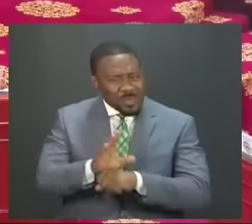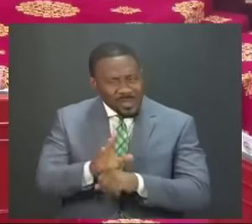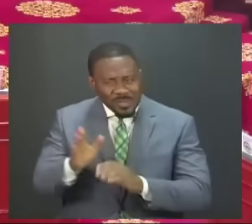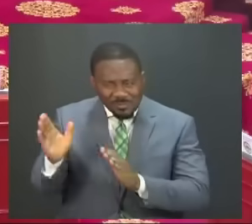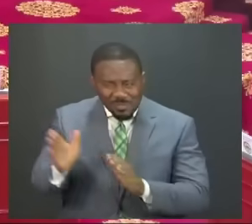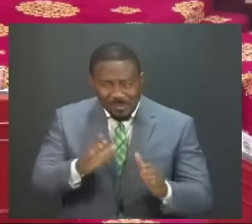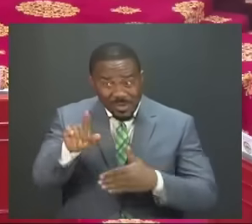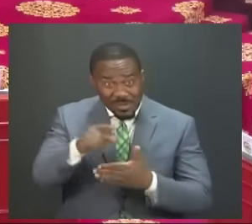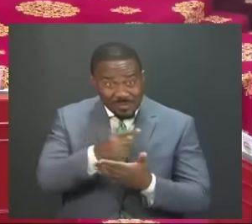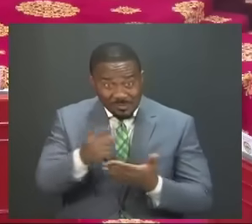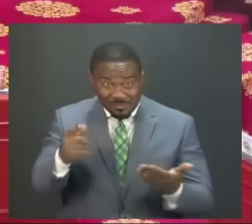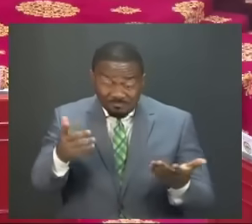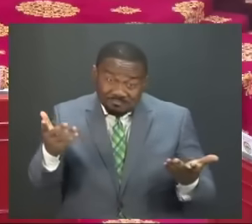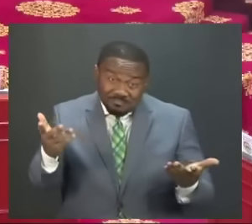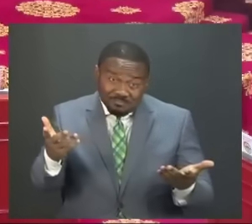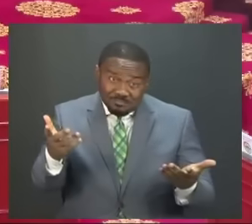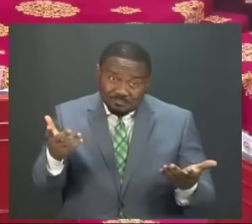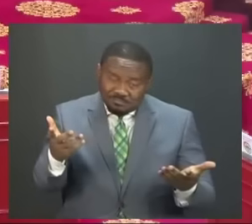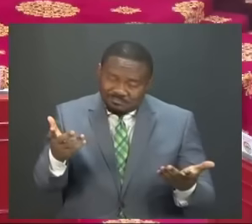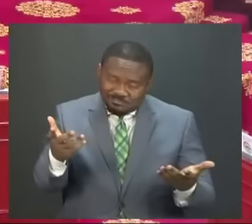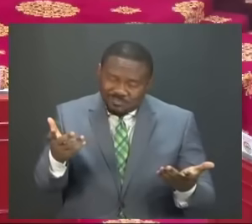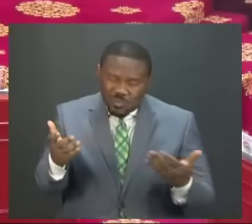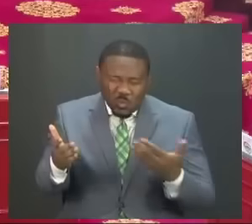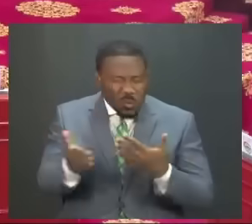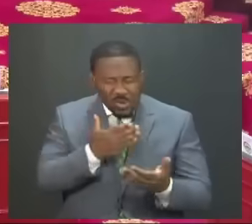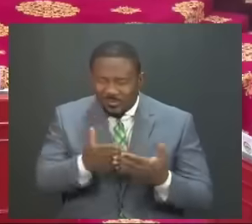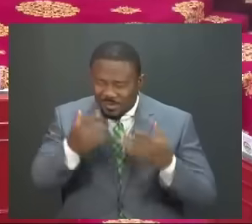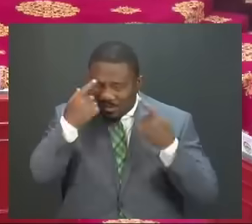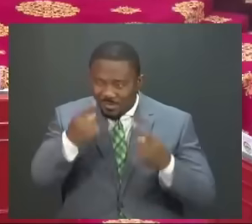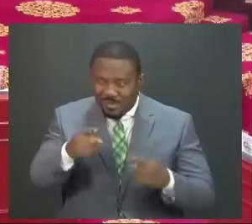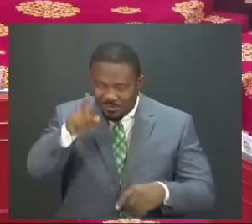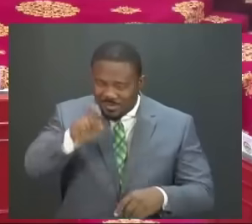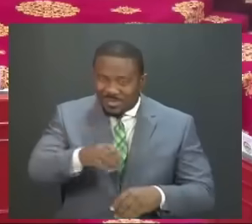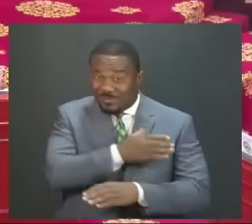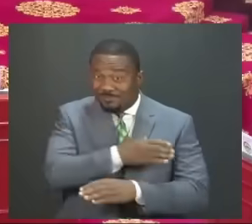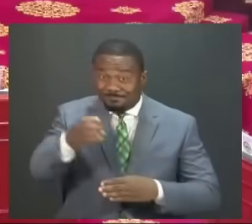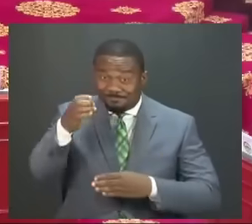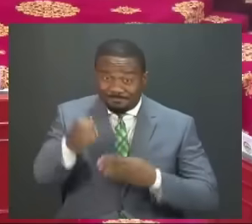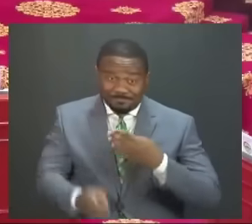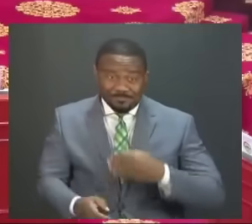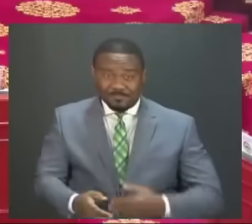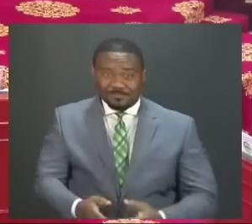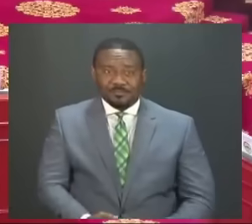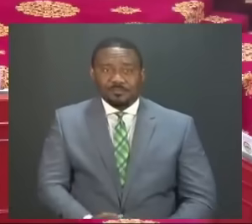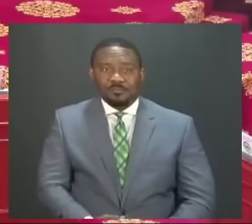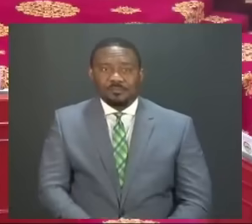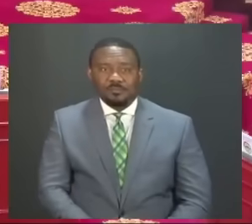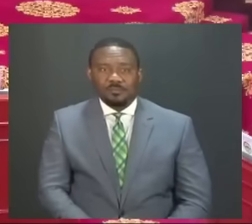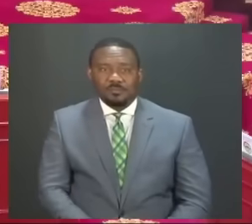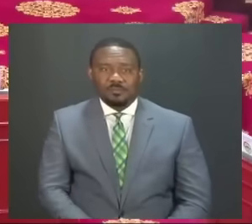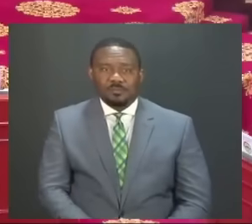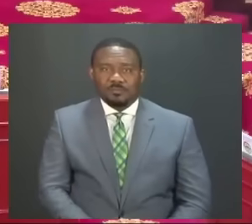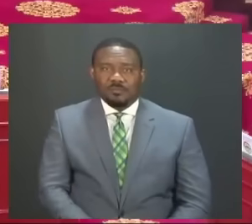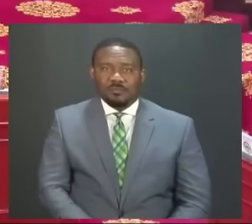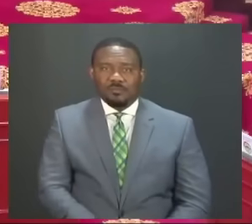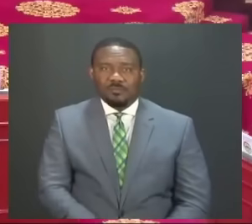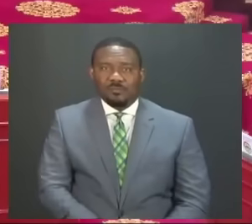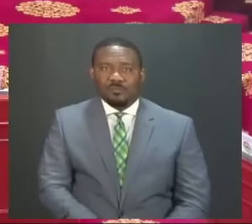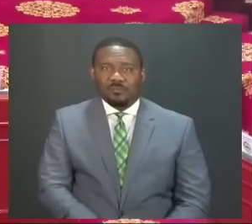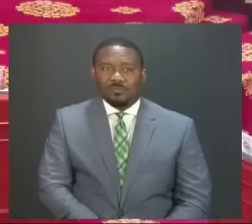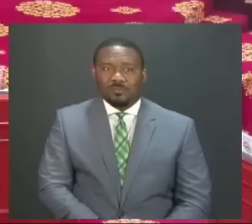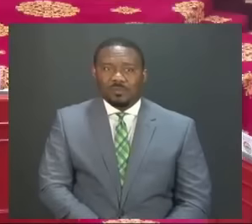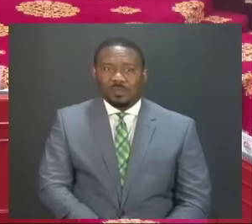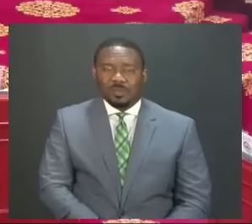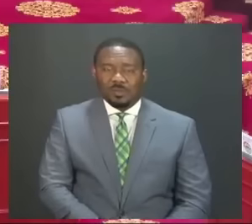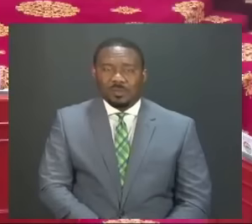To everything, there must be an end. So I'm pleading with you. Let's conclude issues on the business statement. Okay. And then we